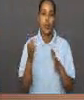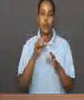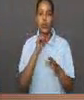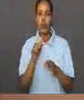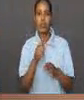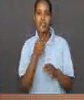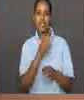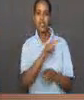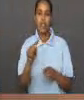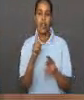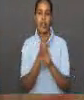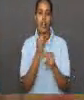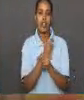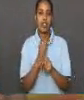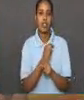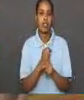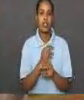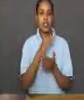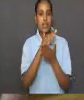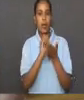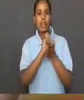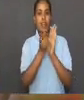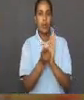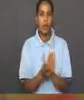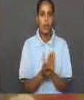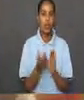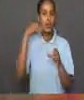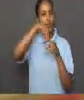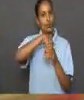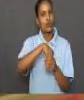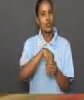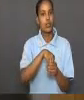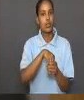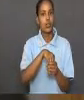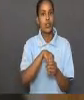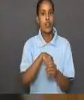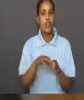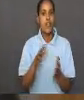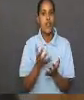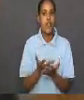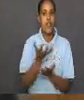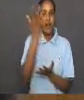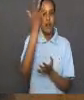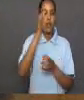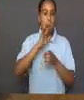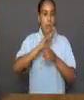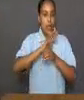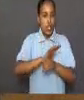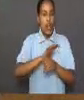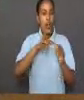their nature. Some examples include vapor pressure